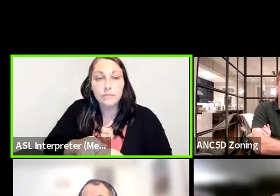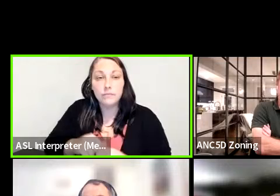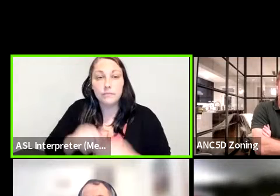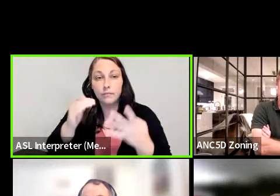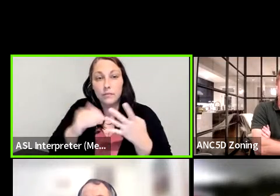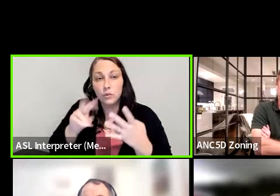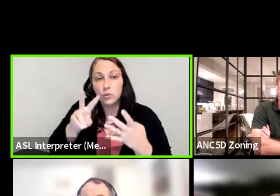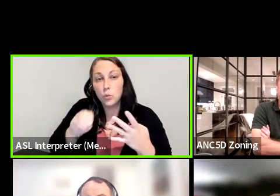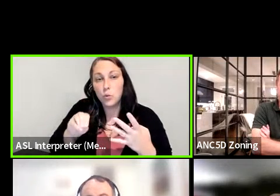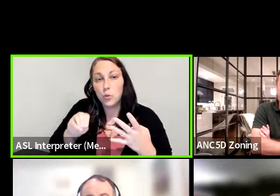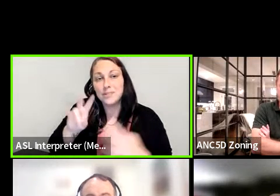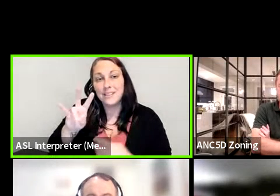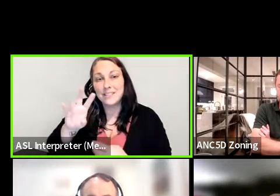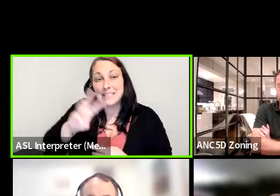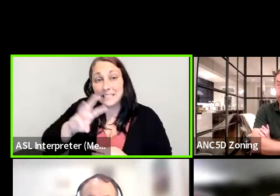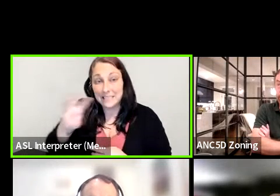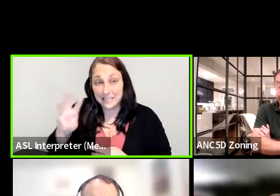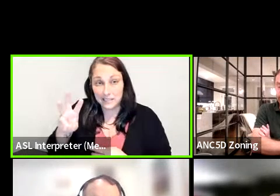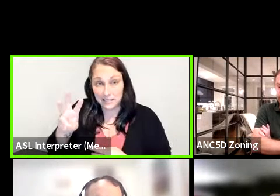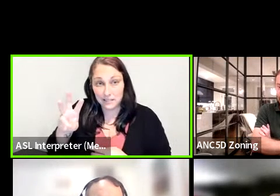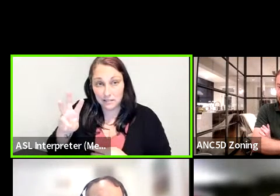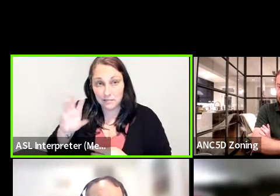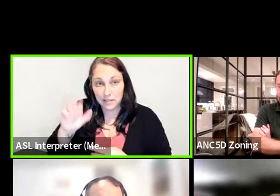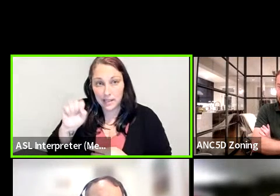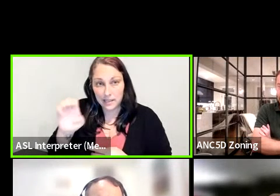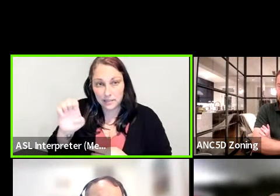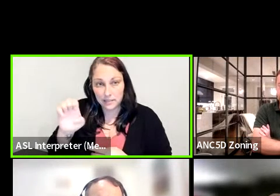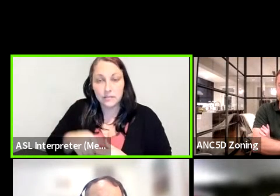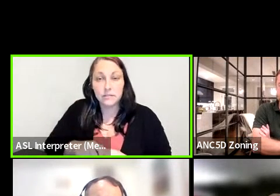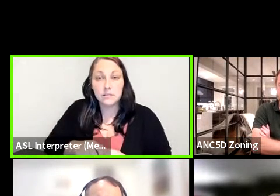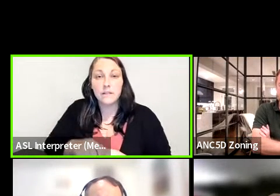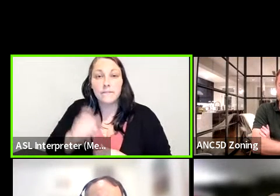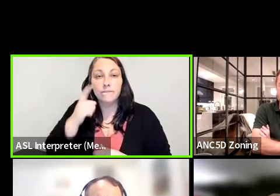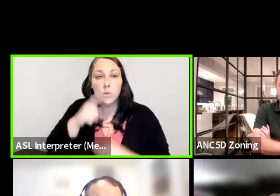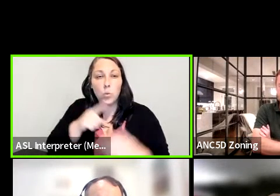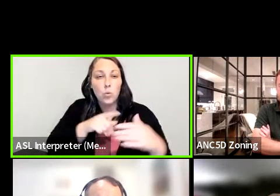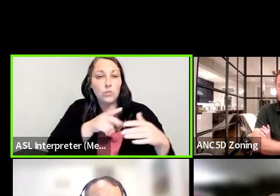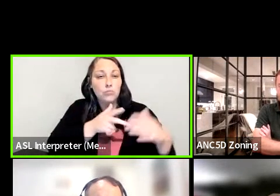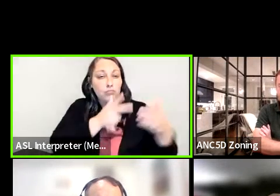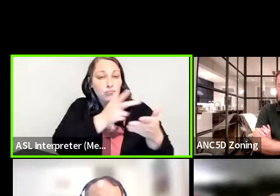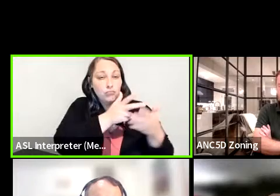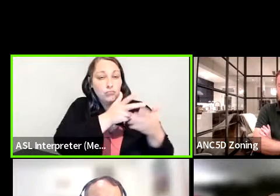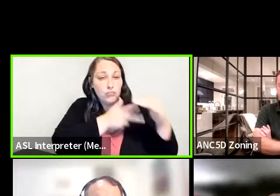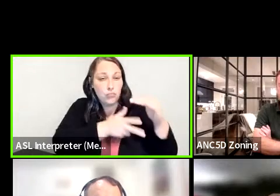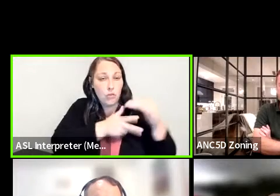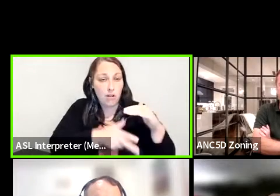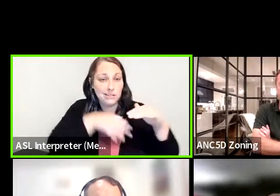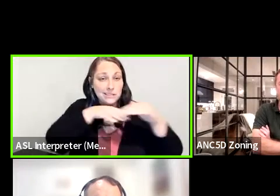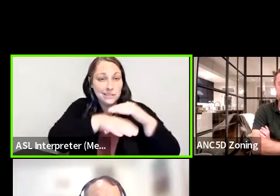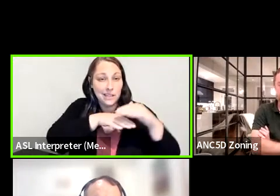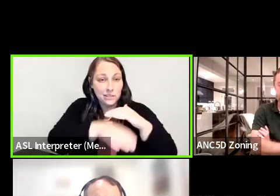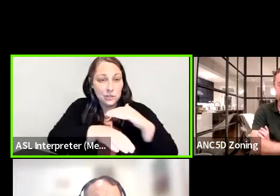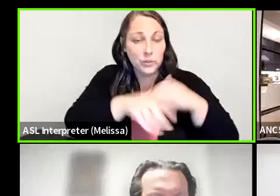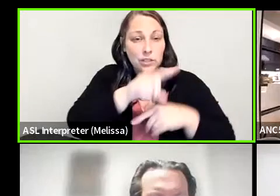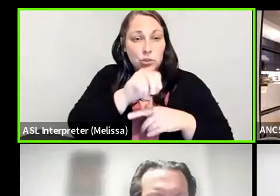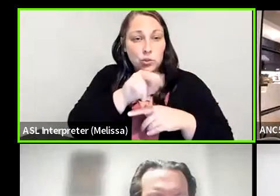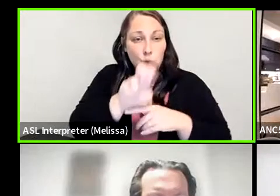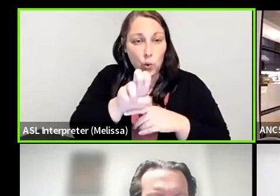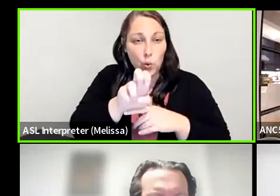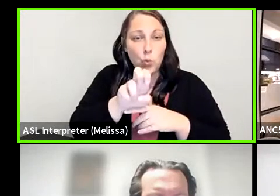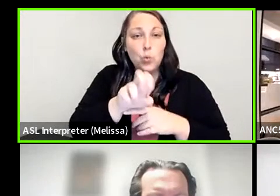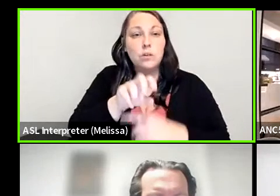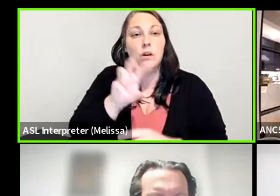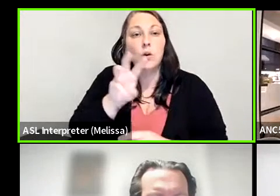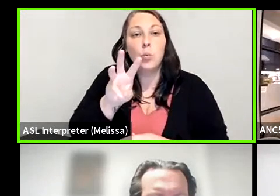20766 that is for an accessory garage proposed for house zoned RF1 on West Virginia